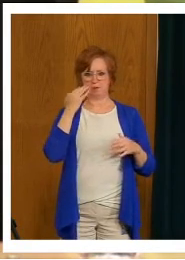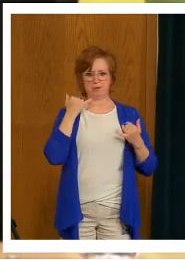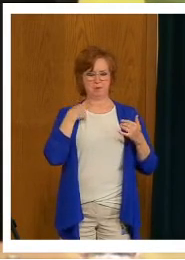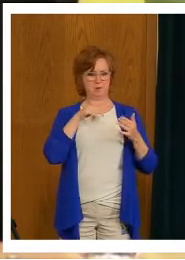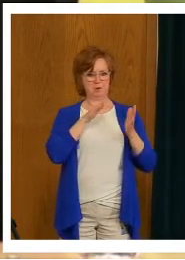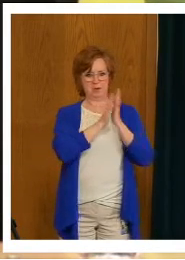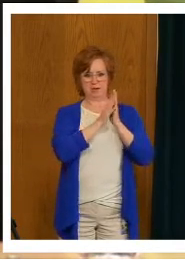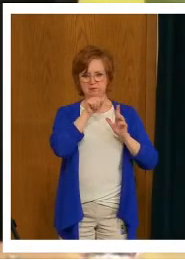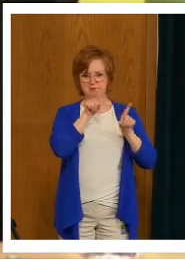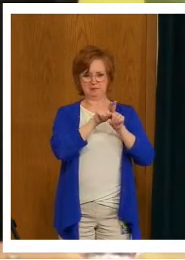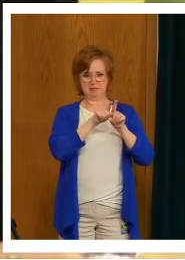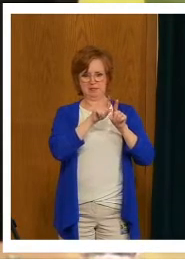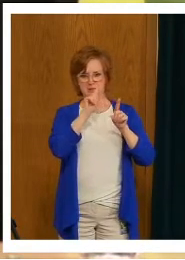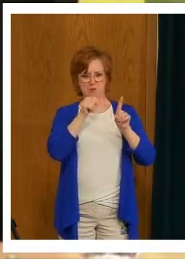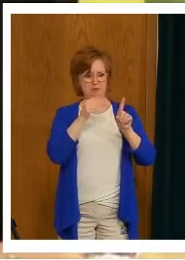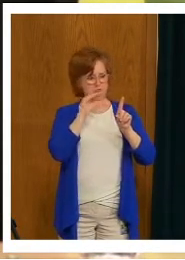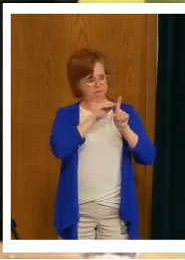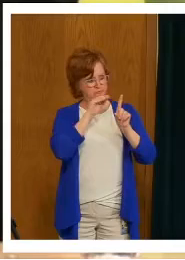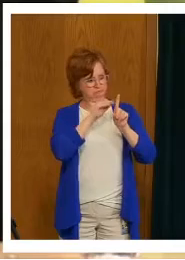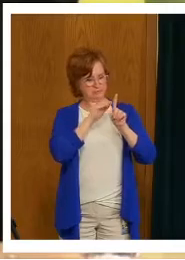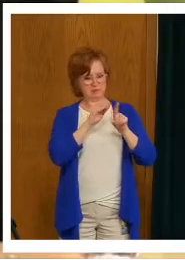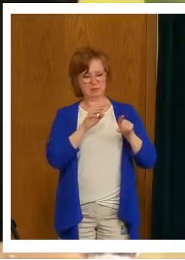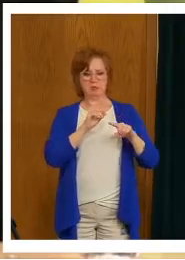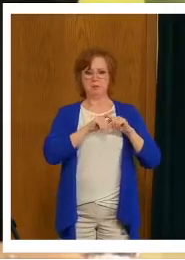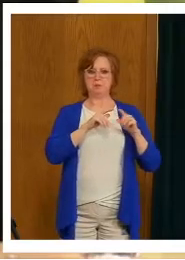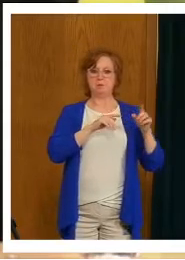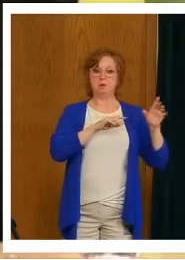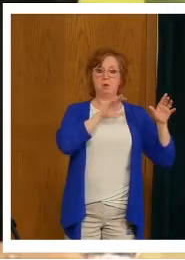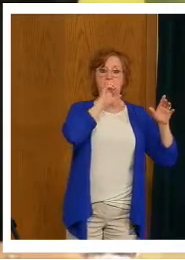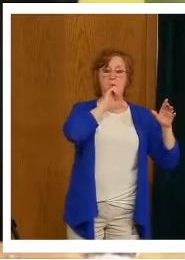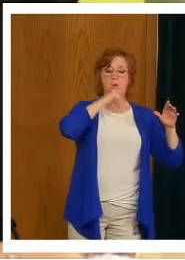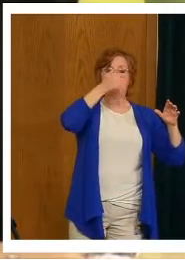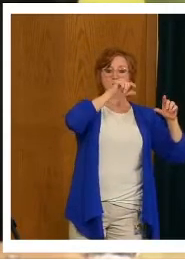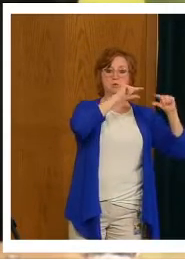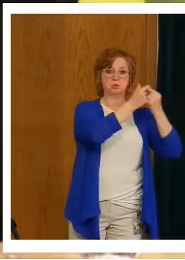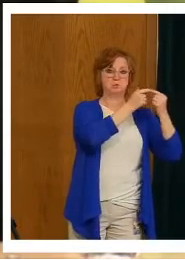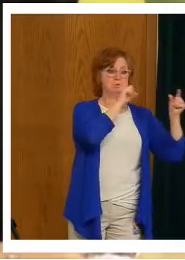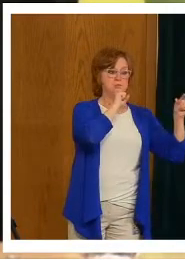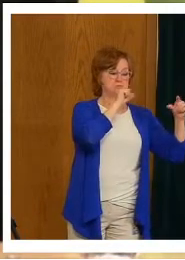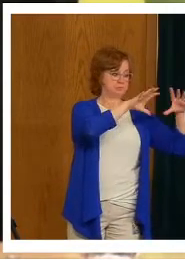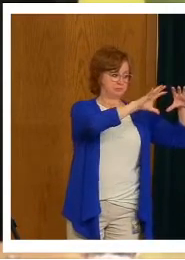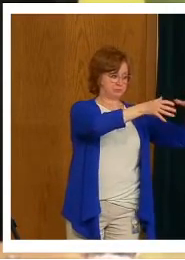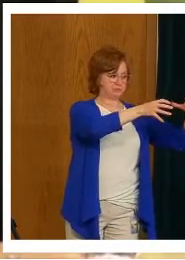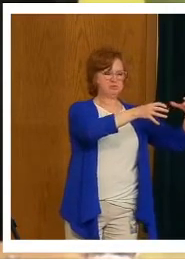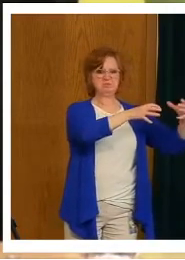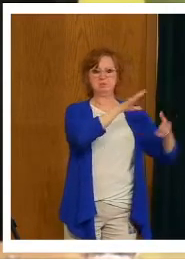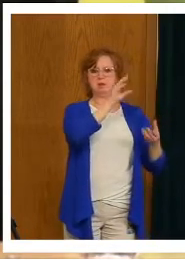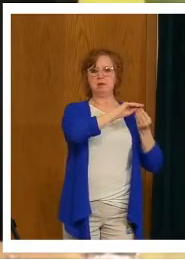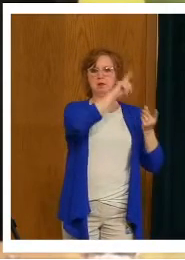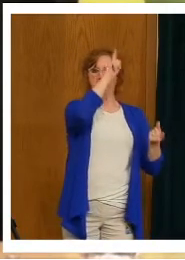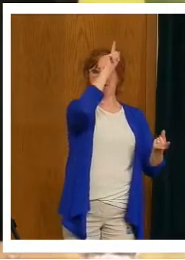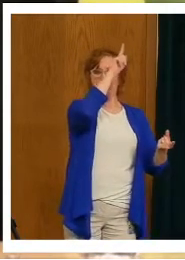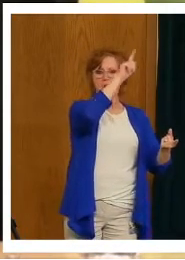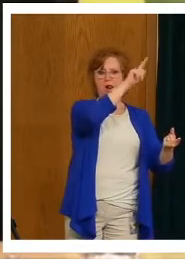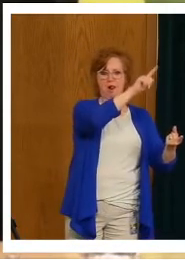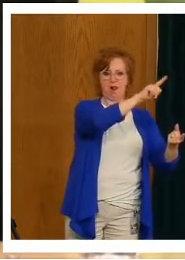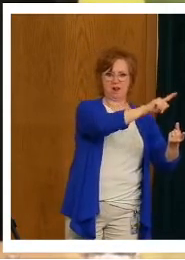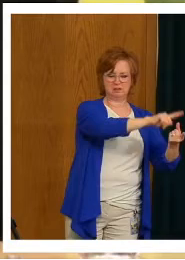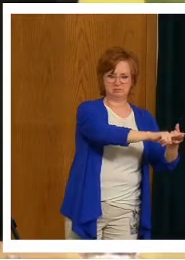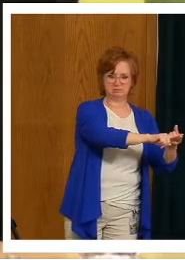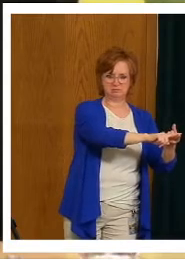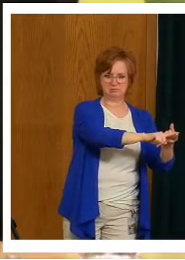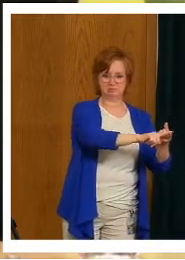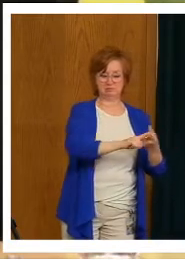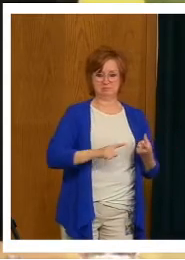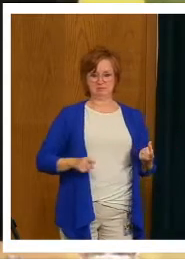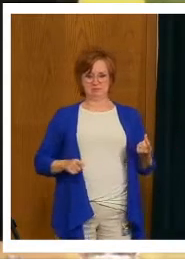now, but the numbers are slowing down in the older age groups. It could be because that many have been vaccinated, but we're not